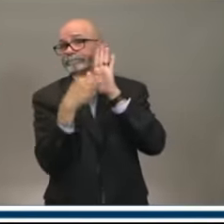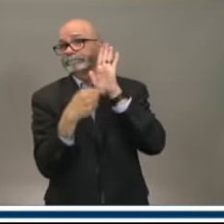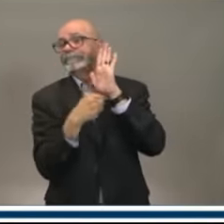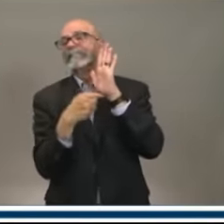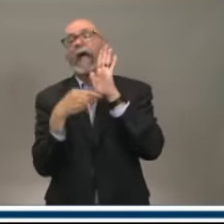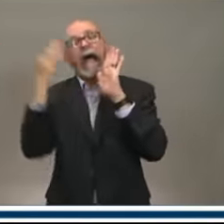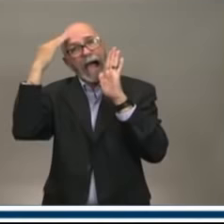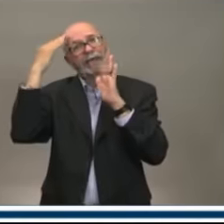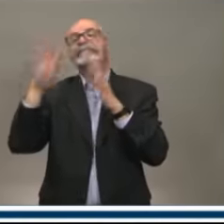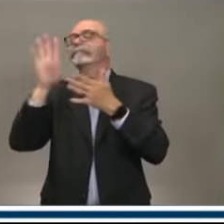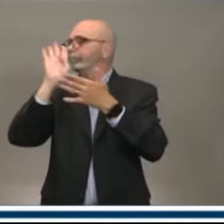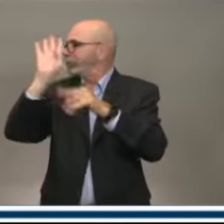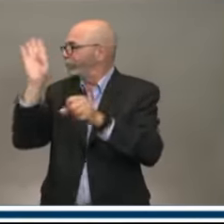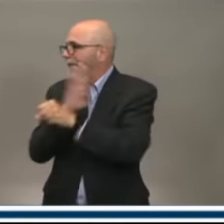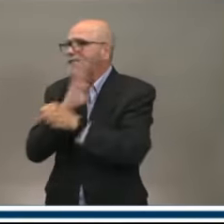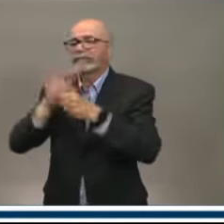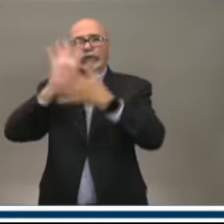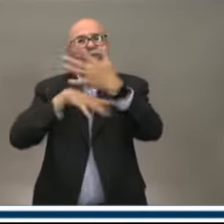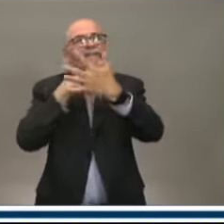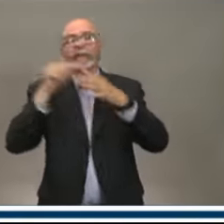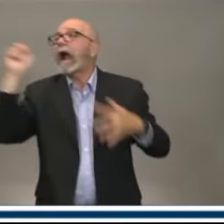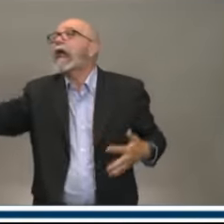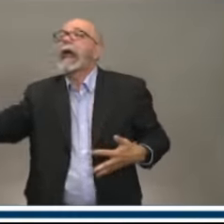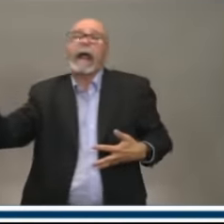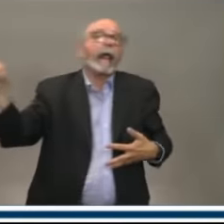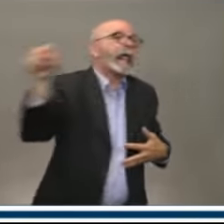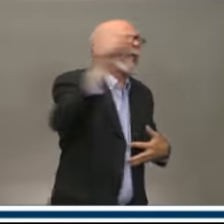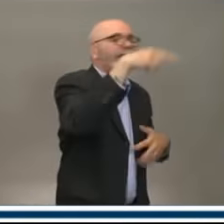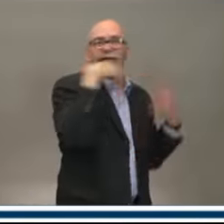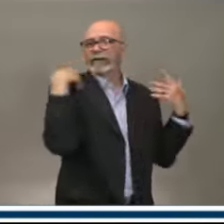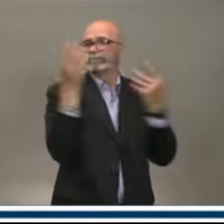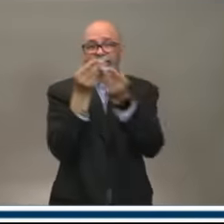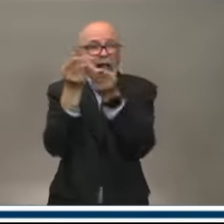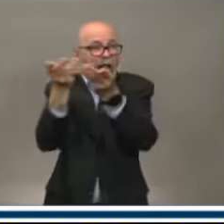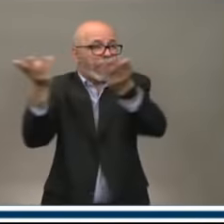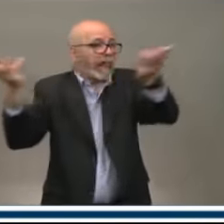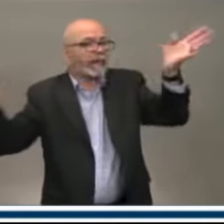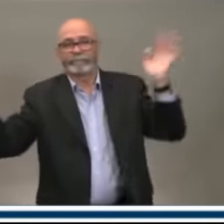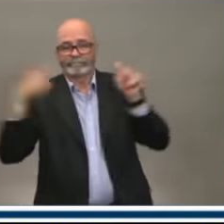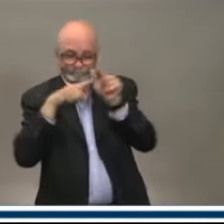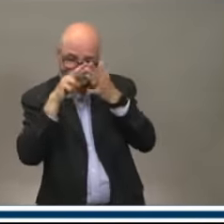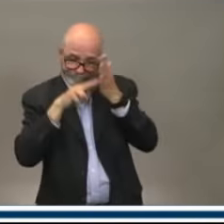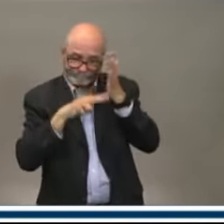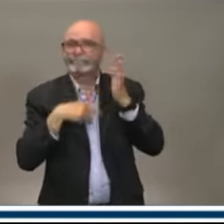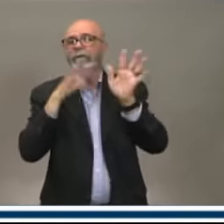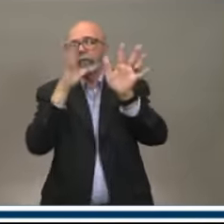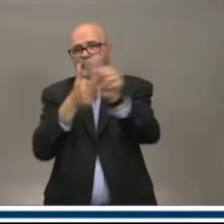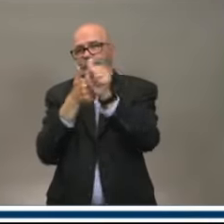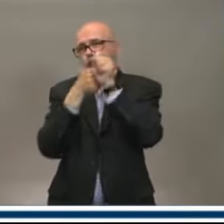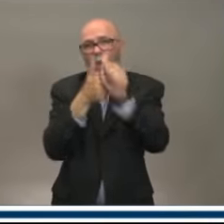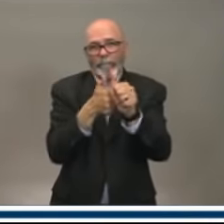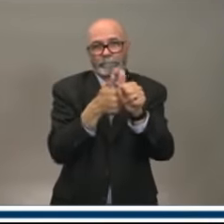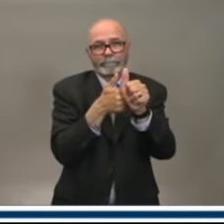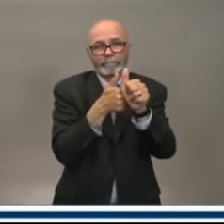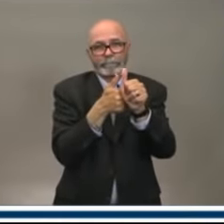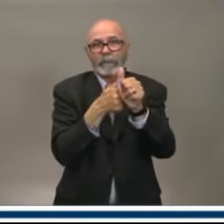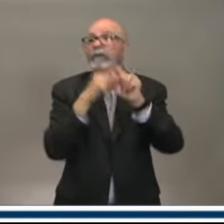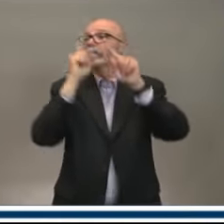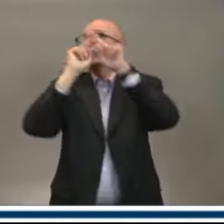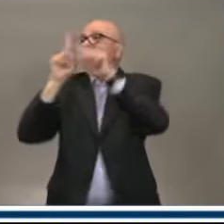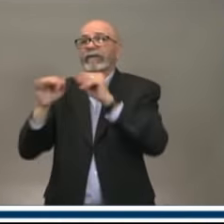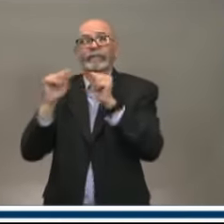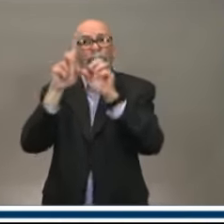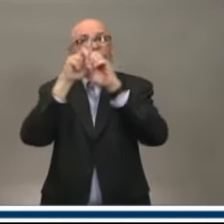range of groups, and then working with them and the colleagues in multiple government departments to then have the plans be brought back in to